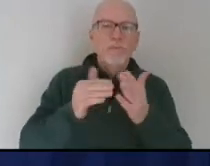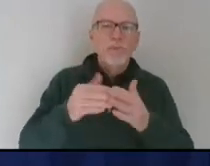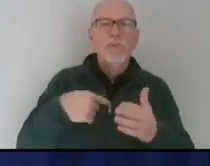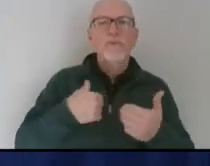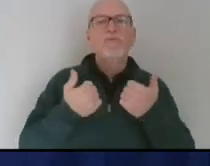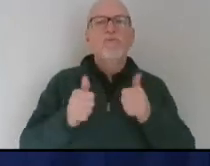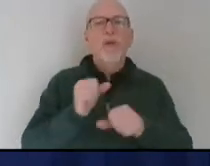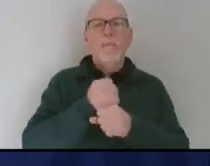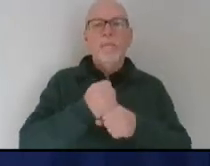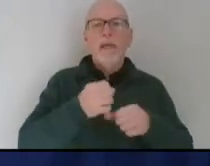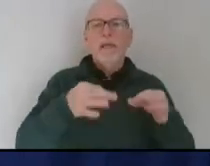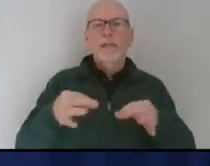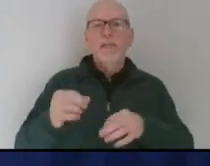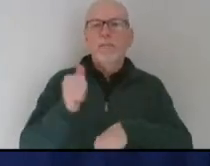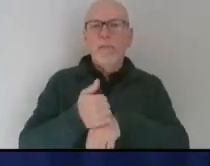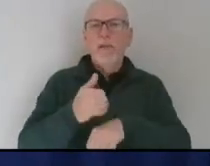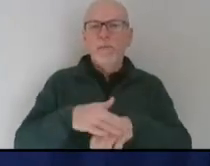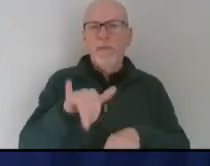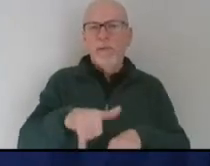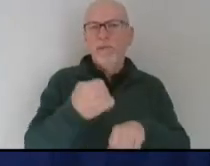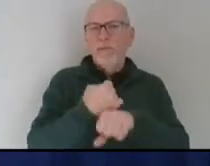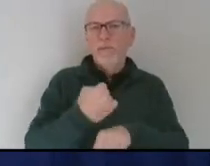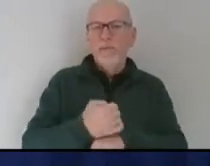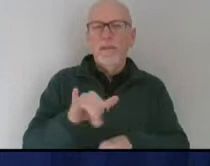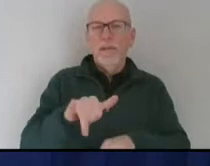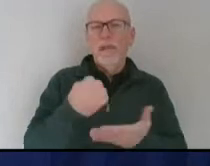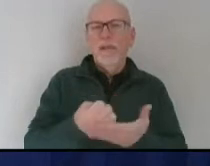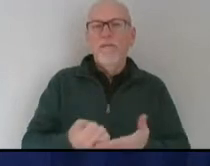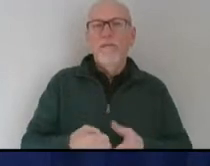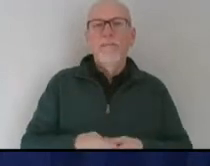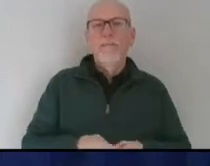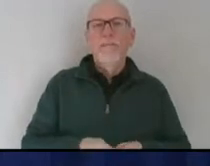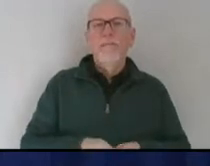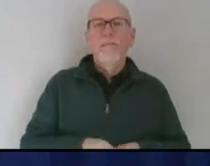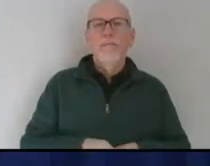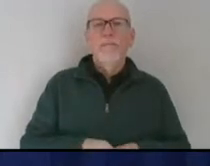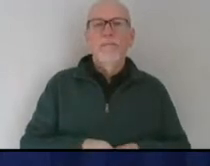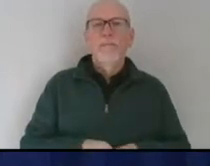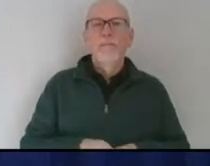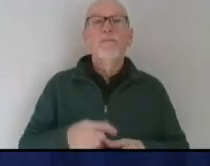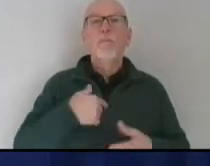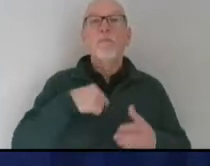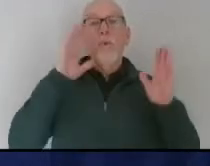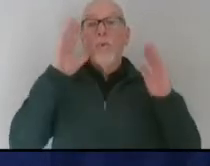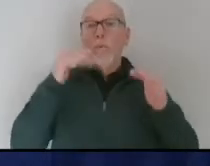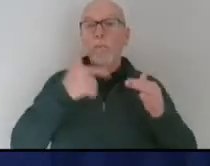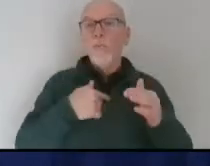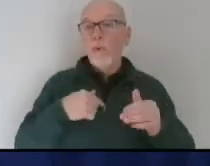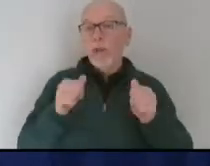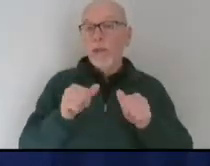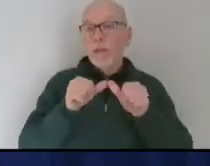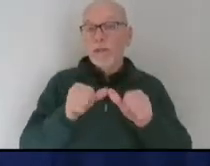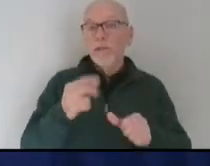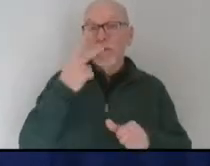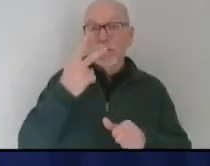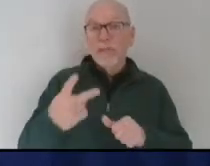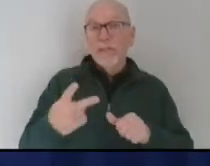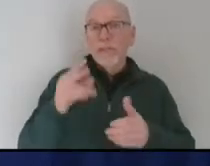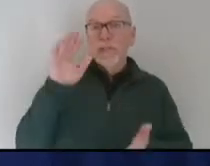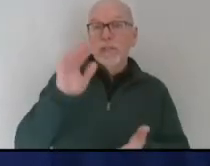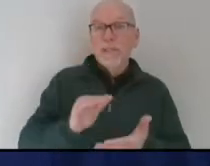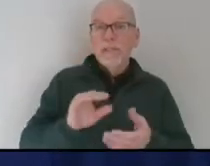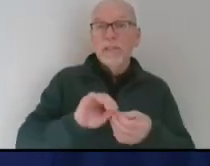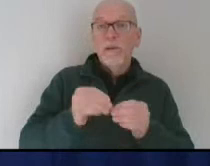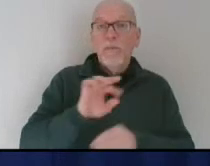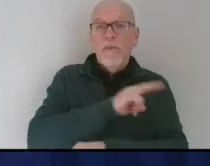make decisions based on that data and that evidence. We are hoping that we continue to see a decrease in the number of